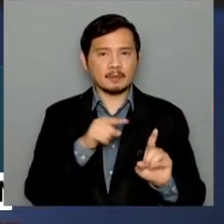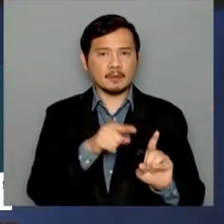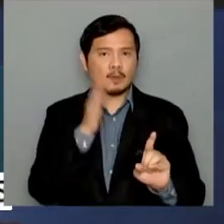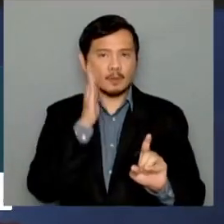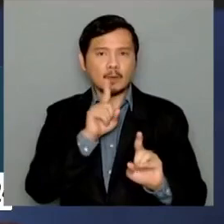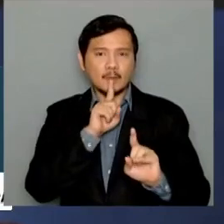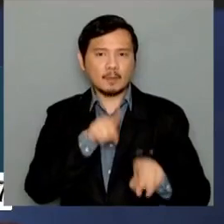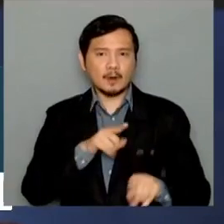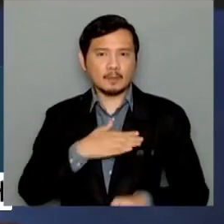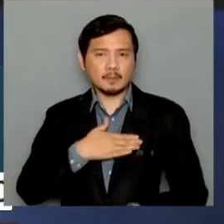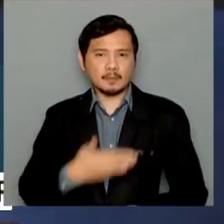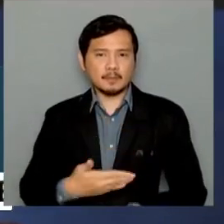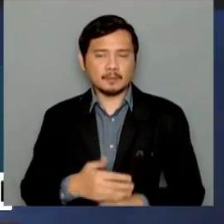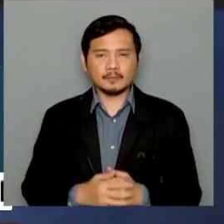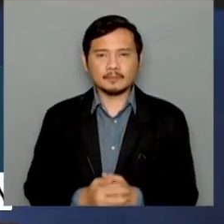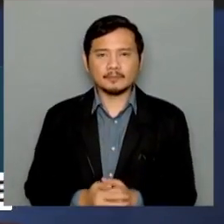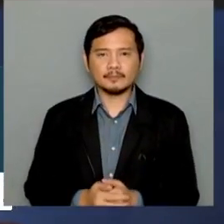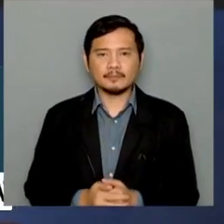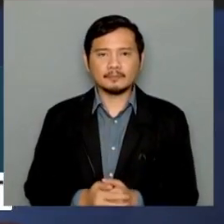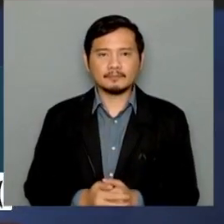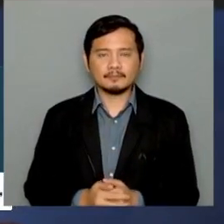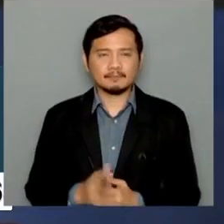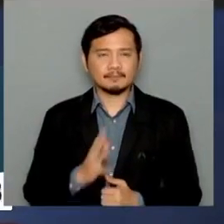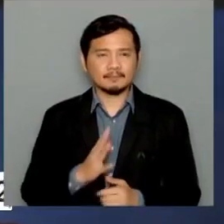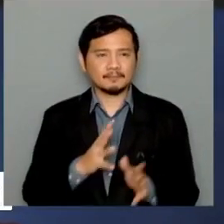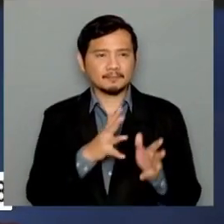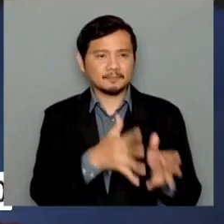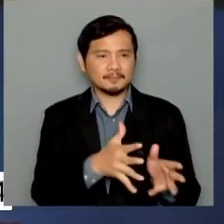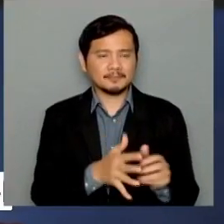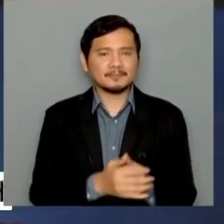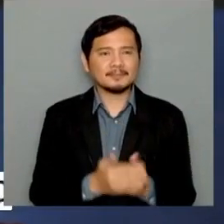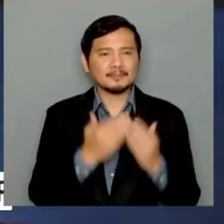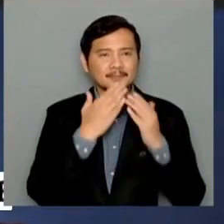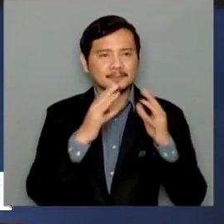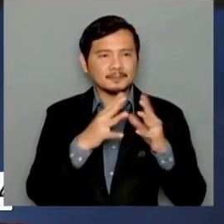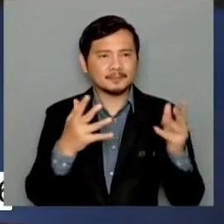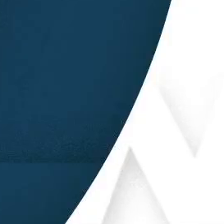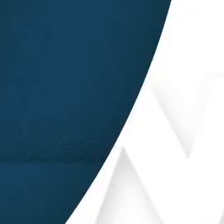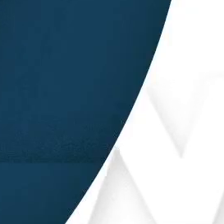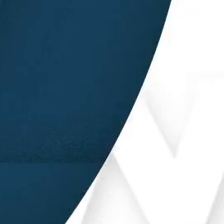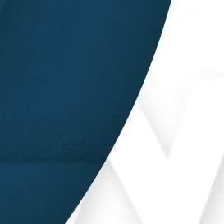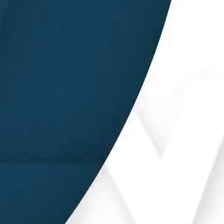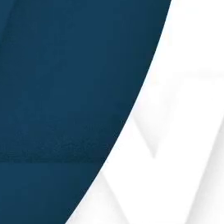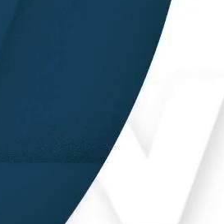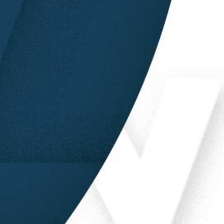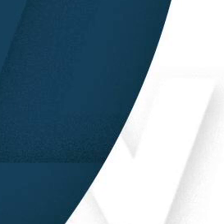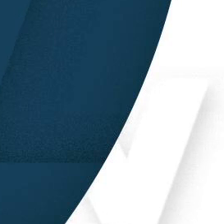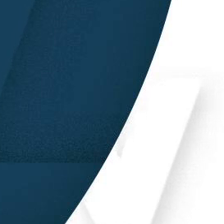All right, we're going to have to leave it at that. Pia Gutierrez there joining us on the line. Thanks, Pia. Take care. Keep safe.